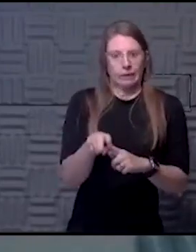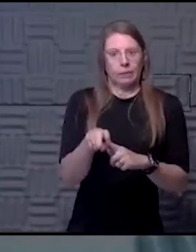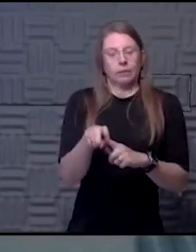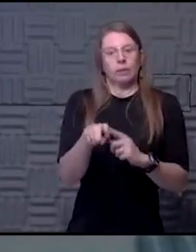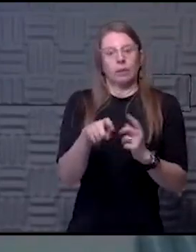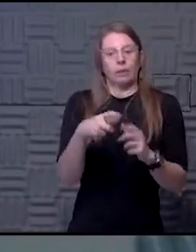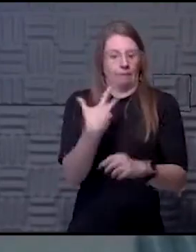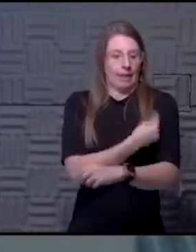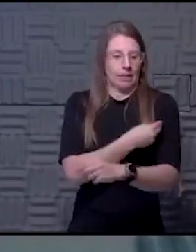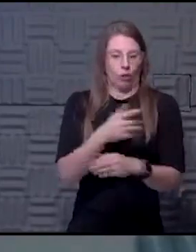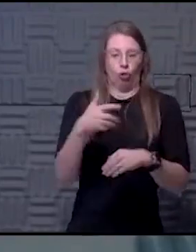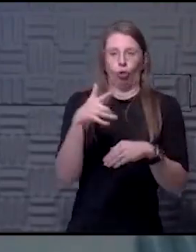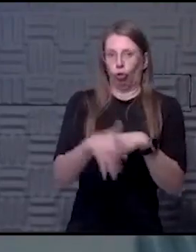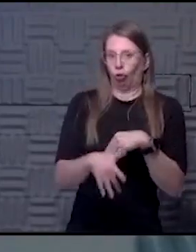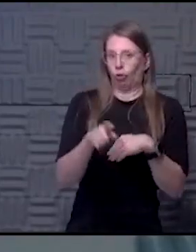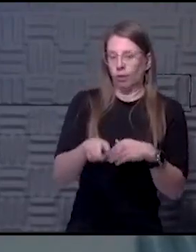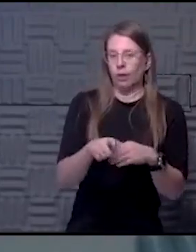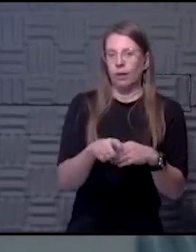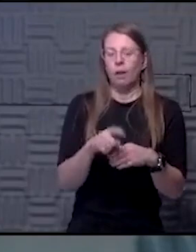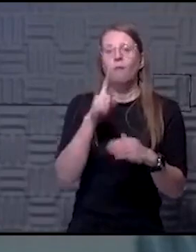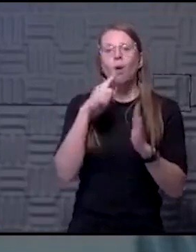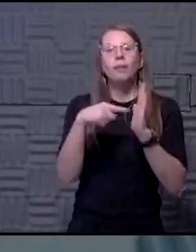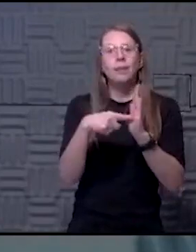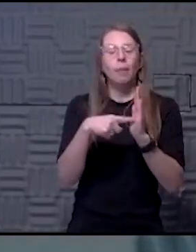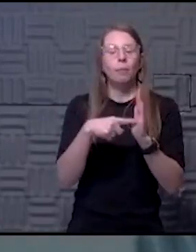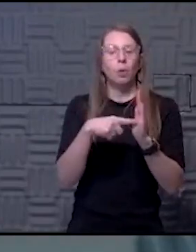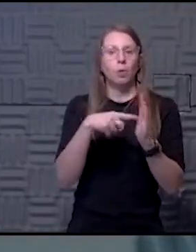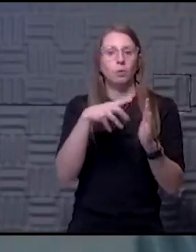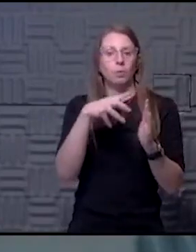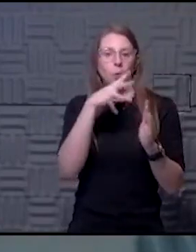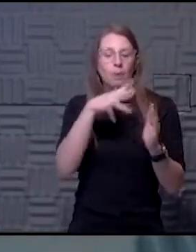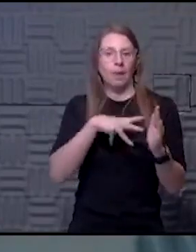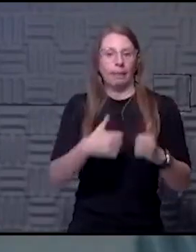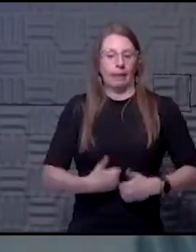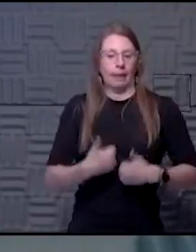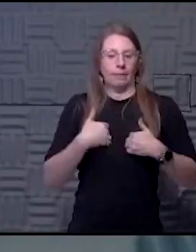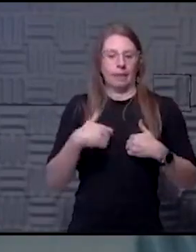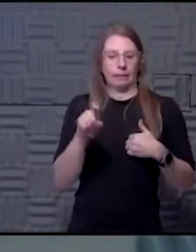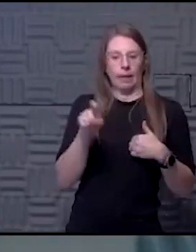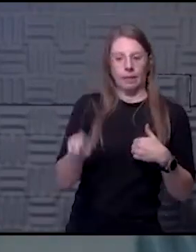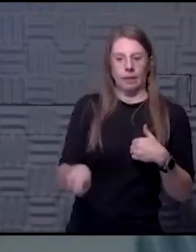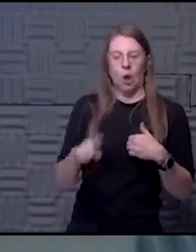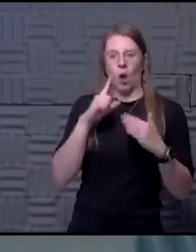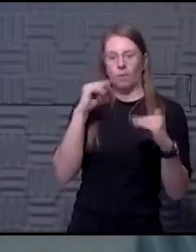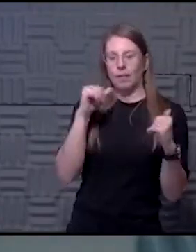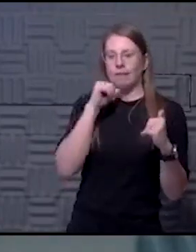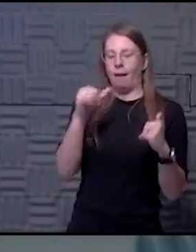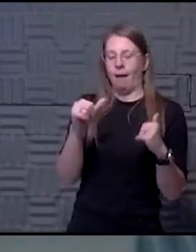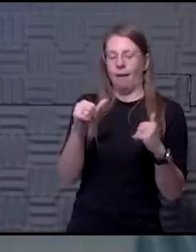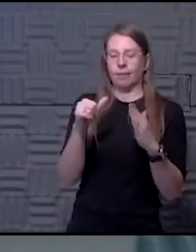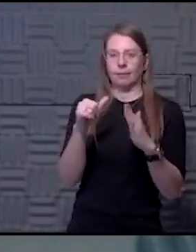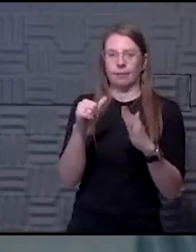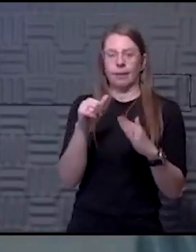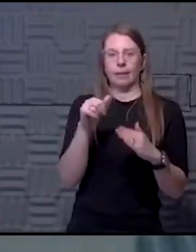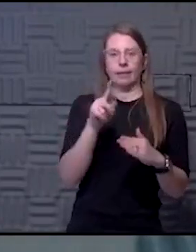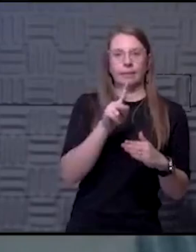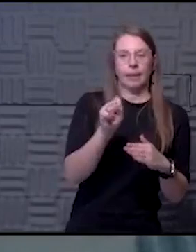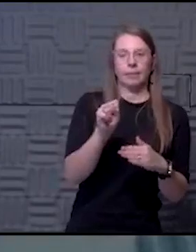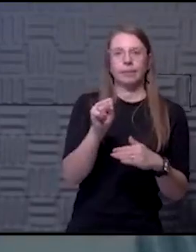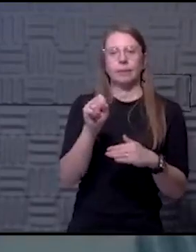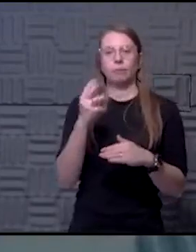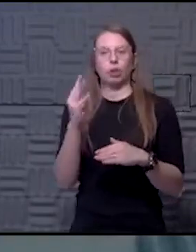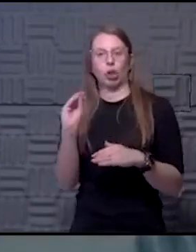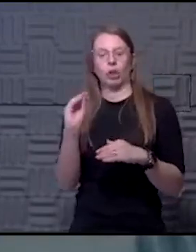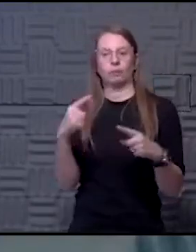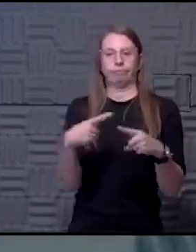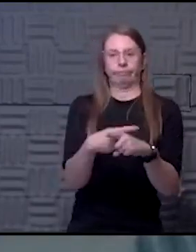vaccine earlier. I have, for example, she lives down in Texas, so hopefully this isn't a Missouri or Kansas controversy, but they've gotten to the point where some